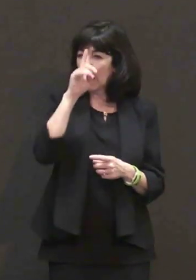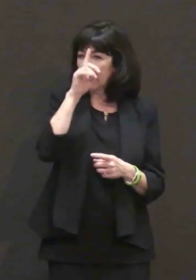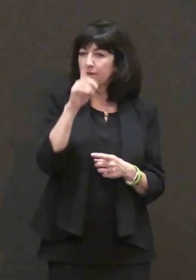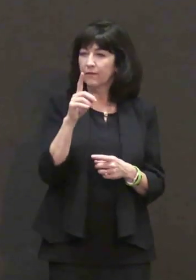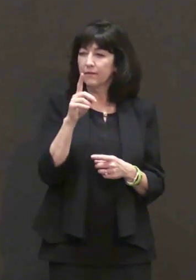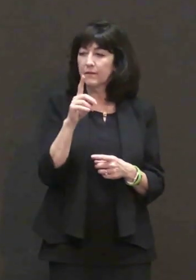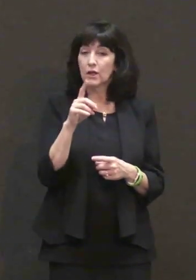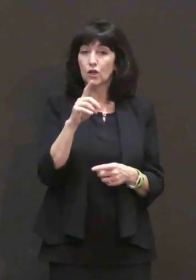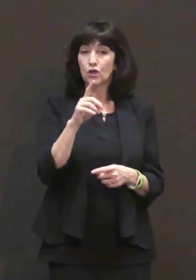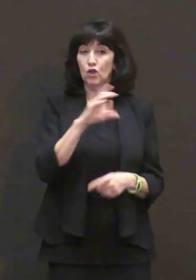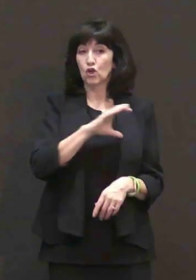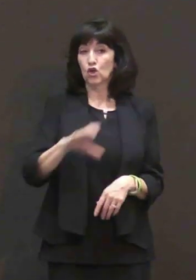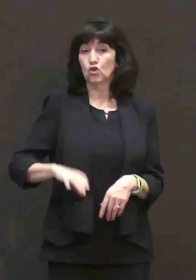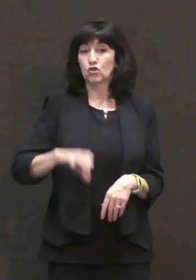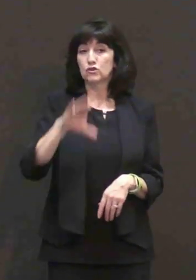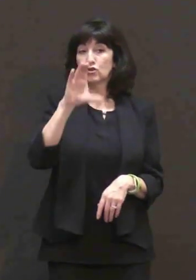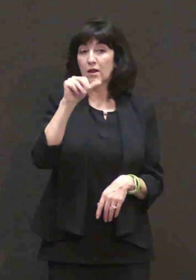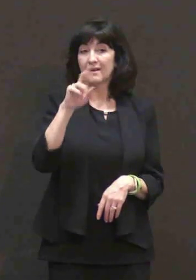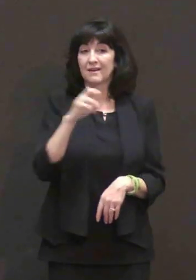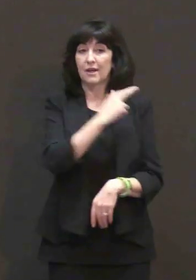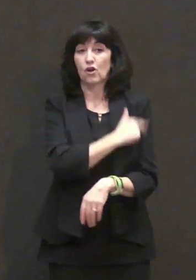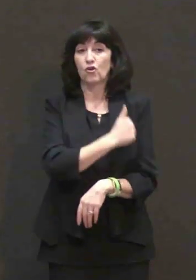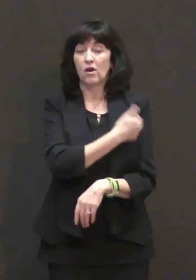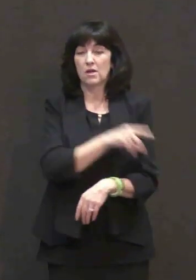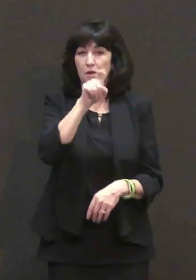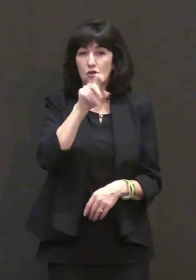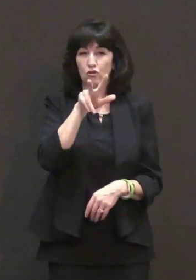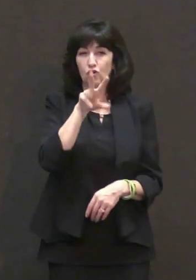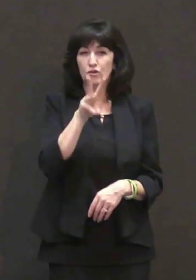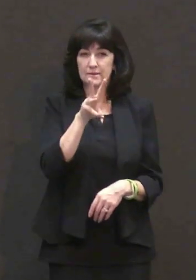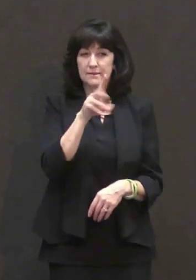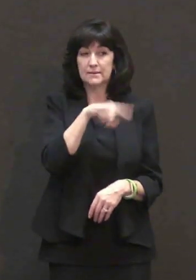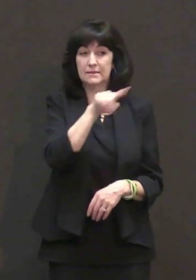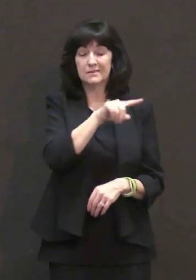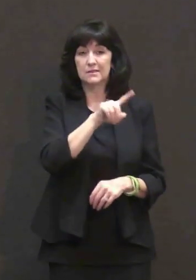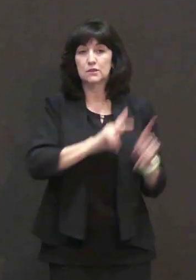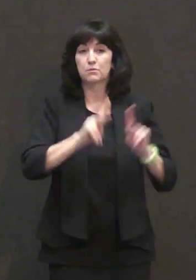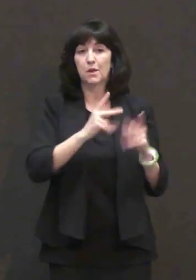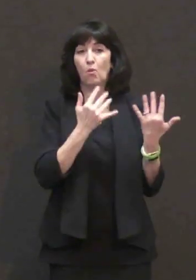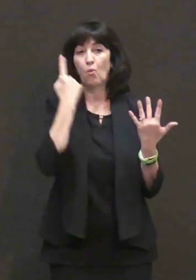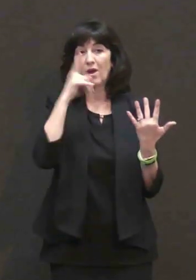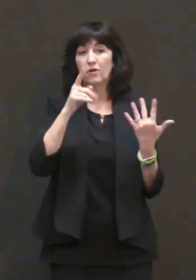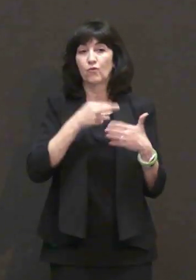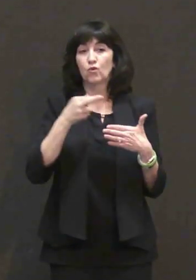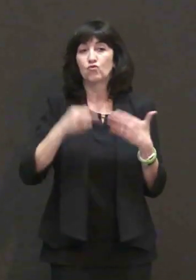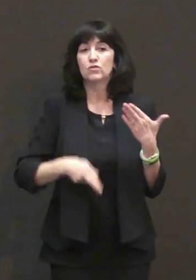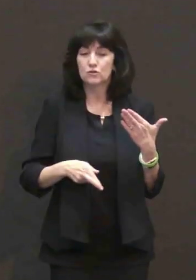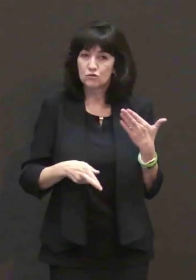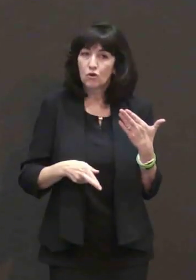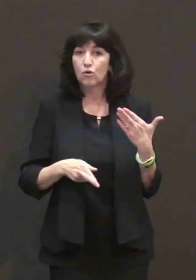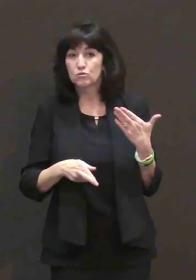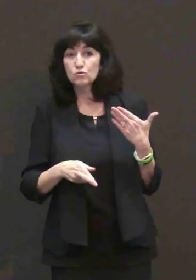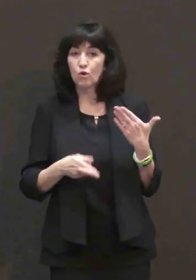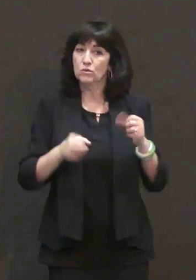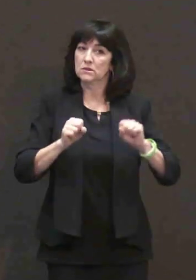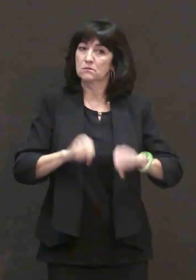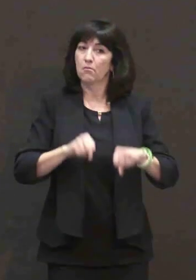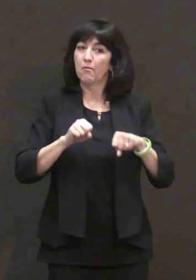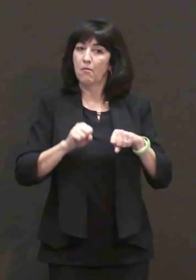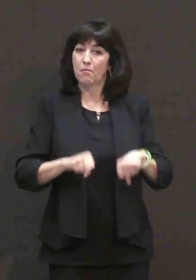136 in Christianic Care yesterday that we're waiting for test results. So that gives you some idea of what we might be looking